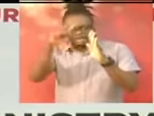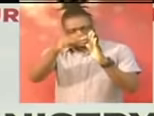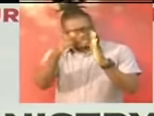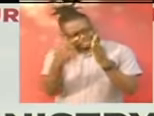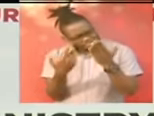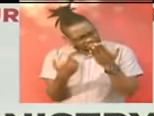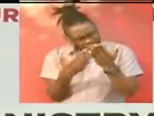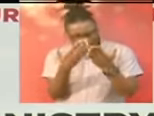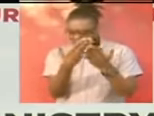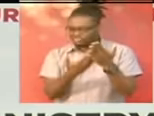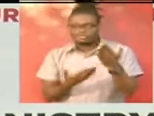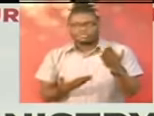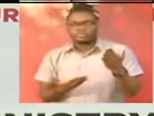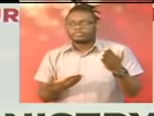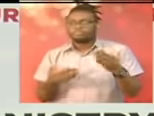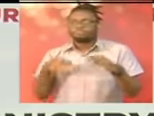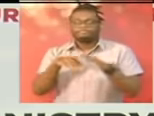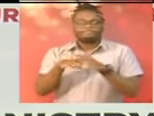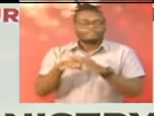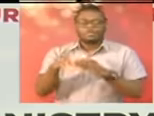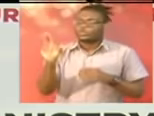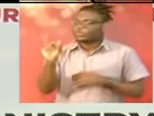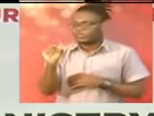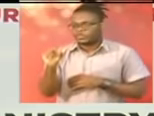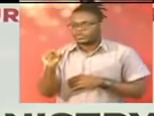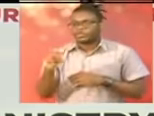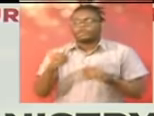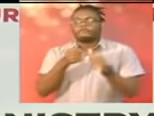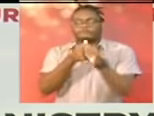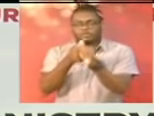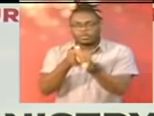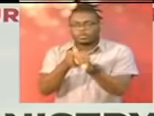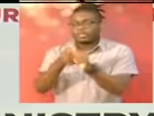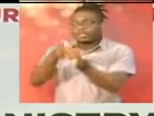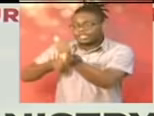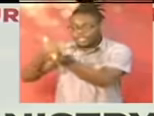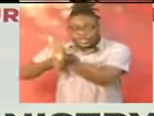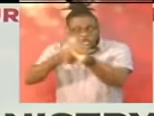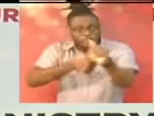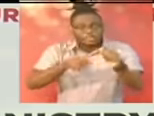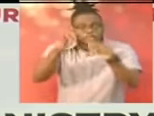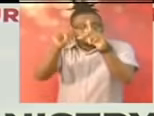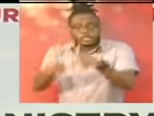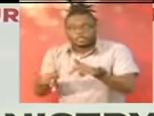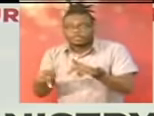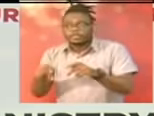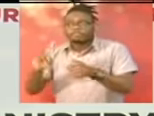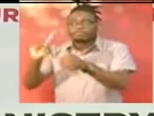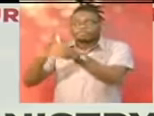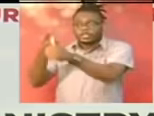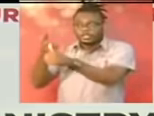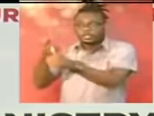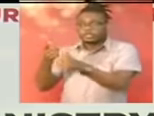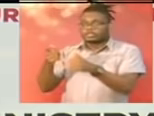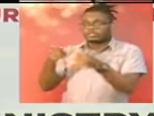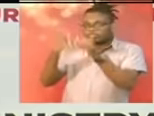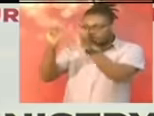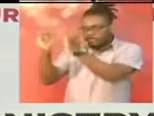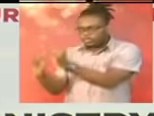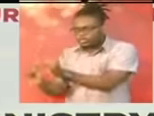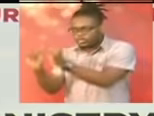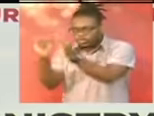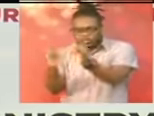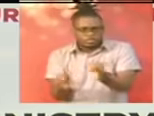in. It is an assessment of each individual to see their level of physiological stability. If they